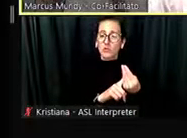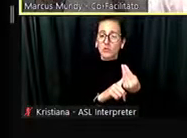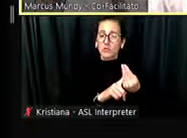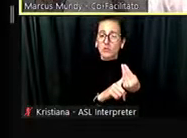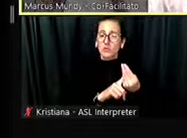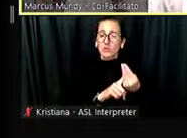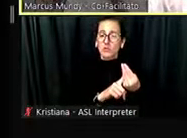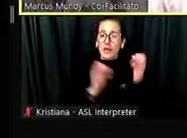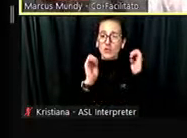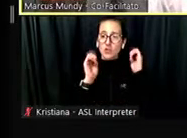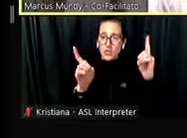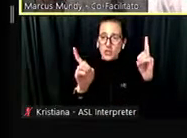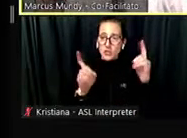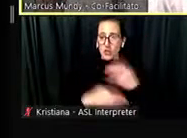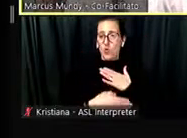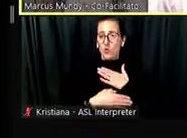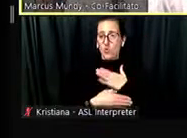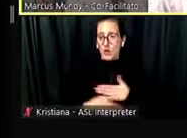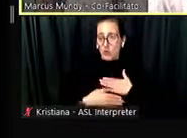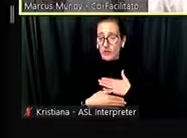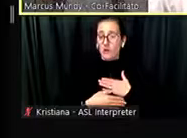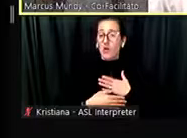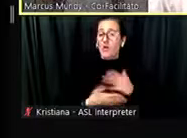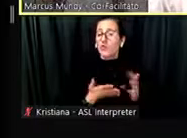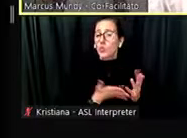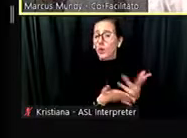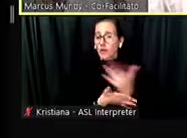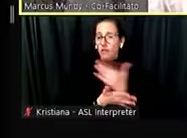with that information is we're going to put it on